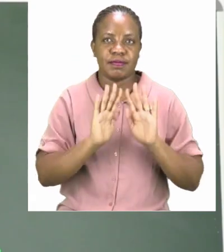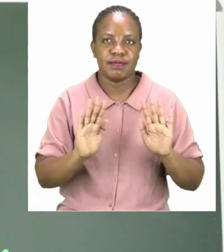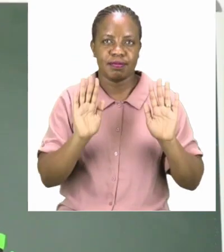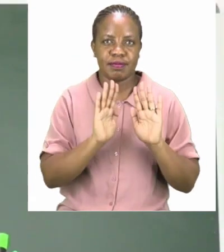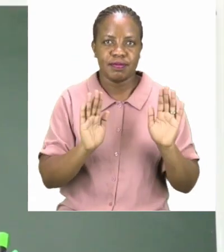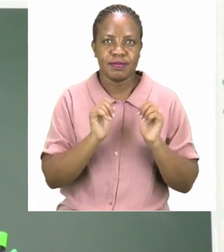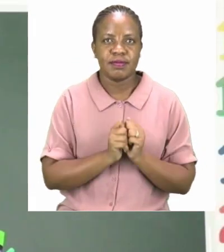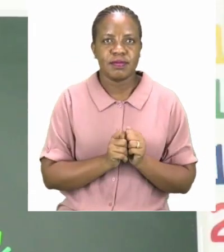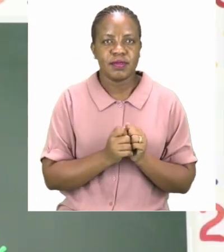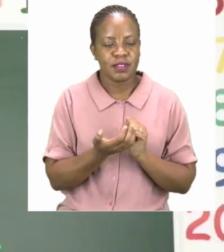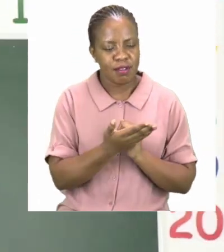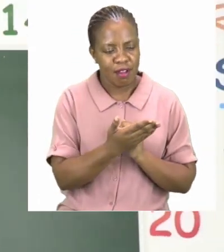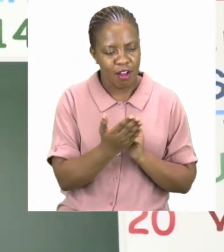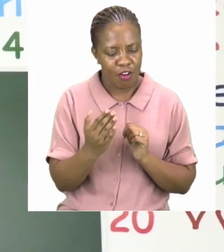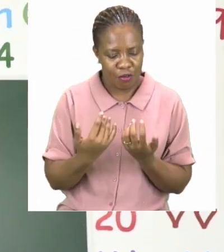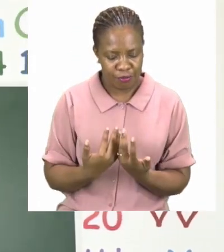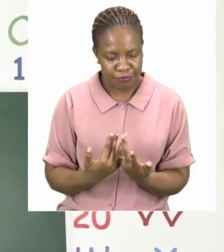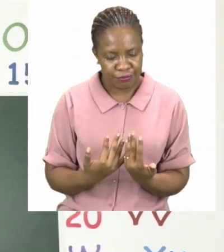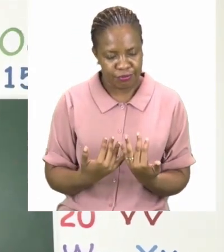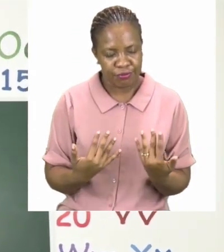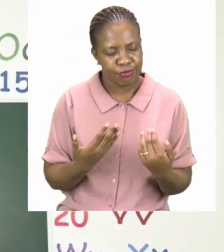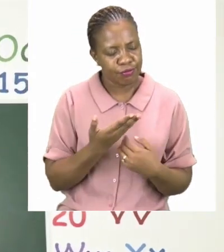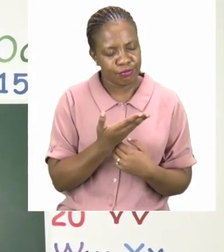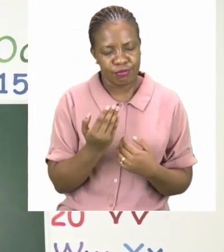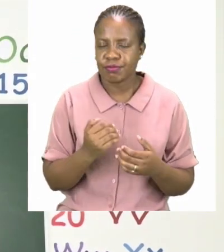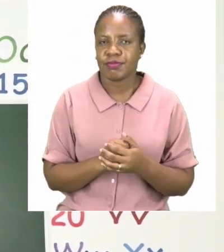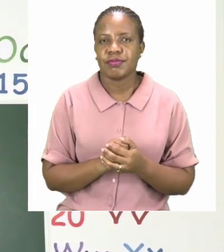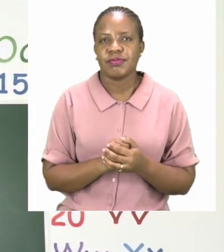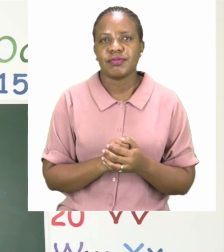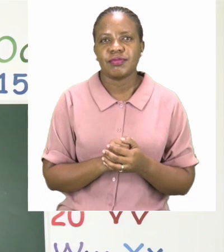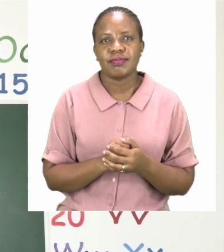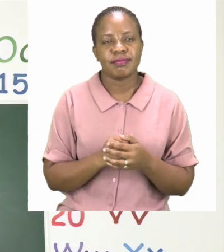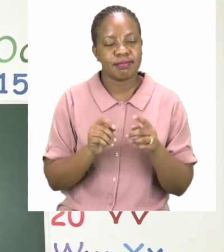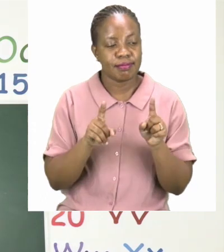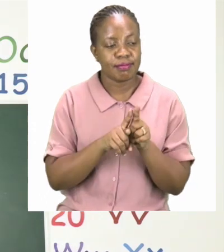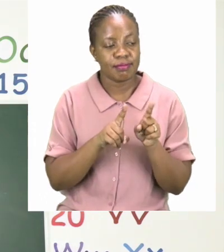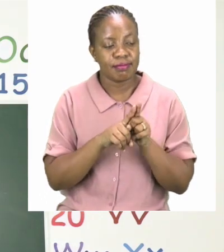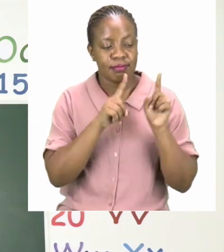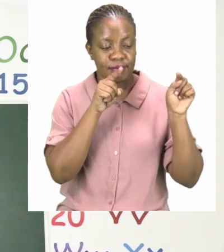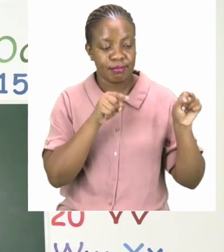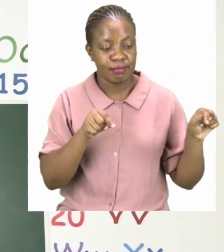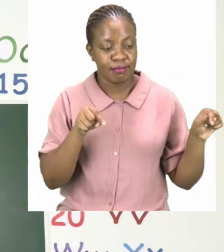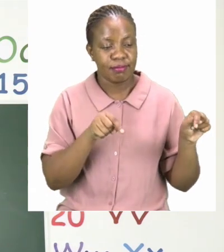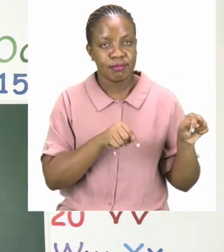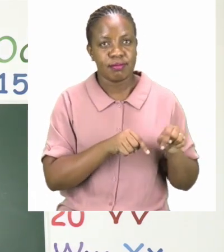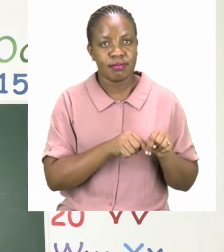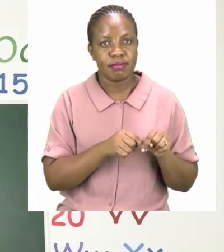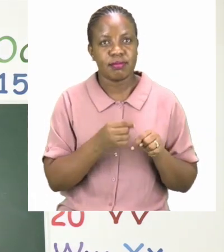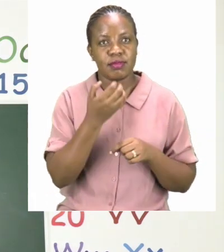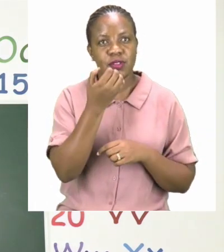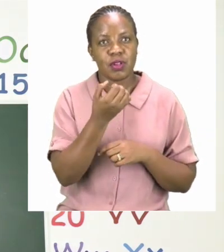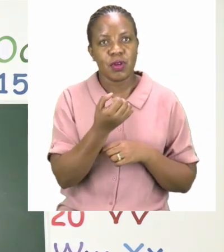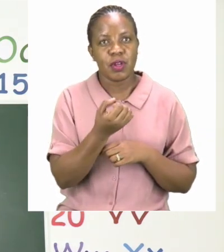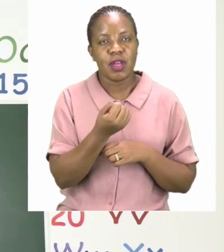all green, as you can see. Behind me is what is called a four-leaf